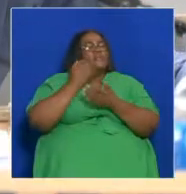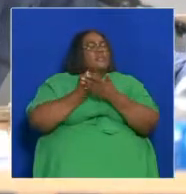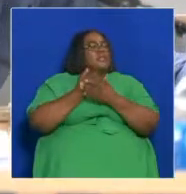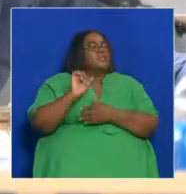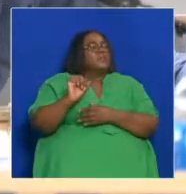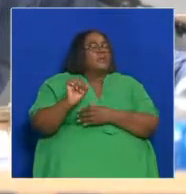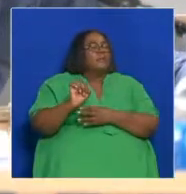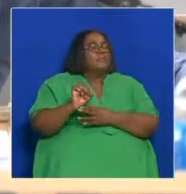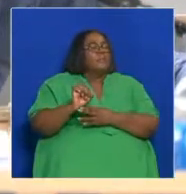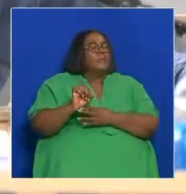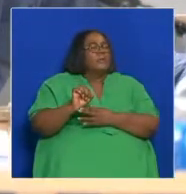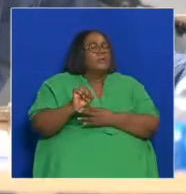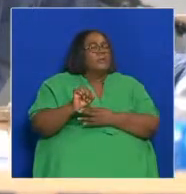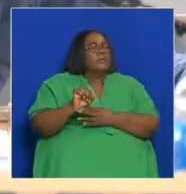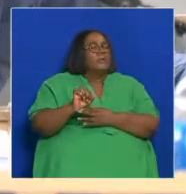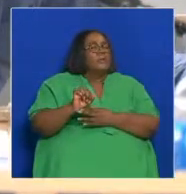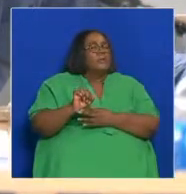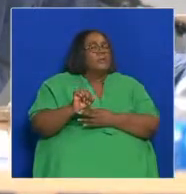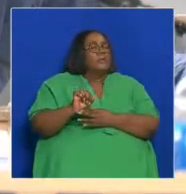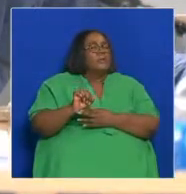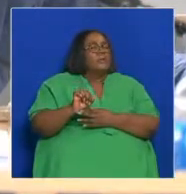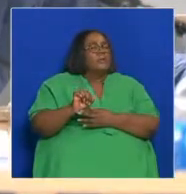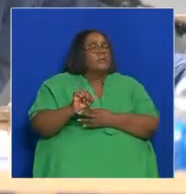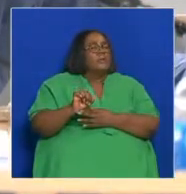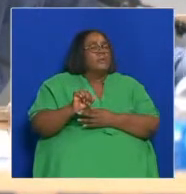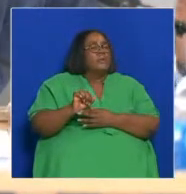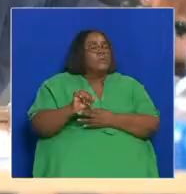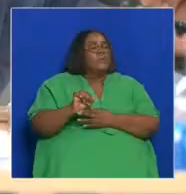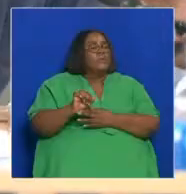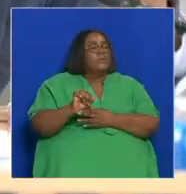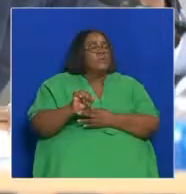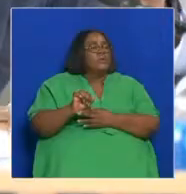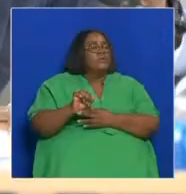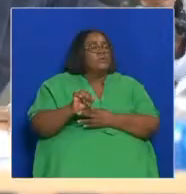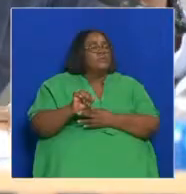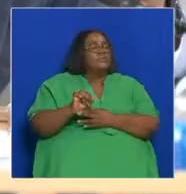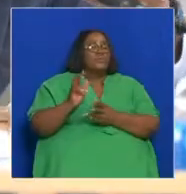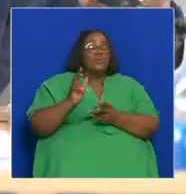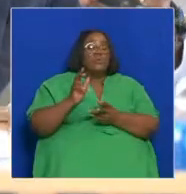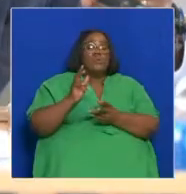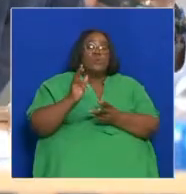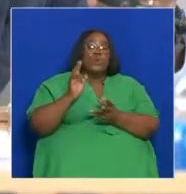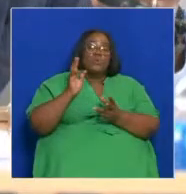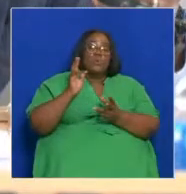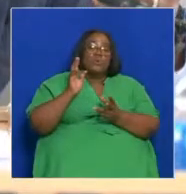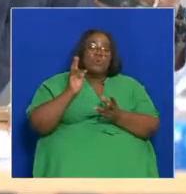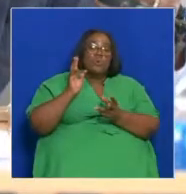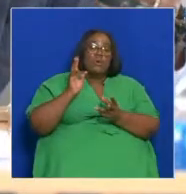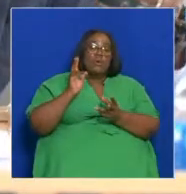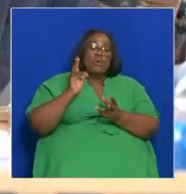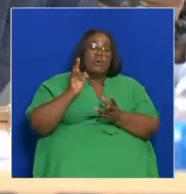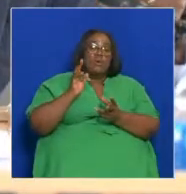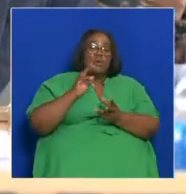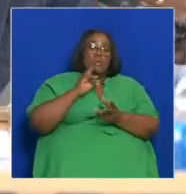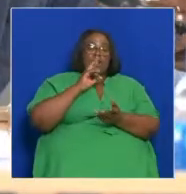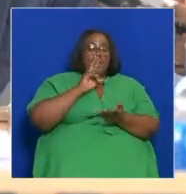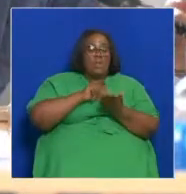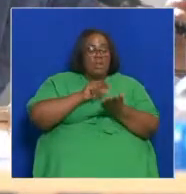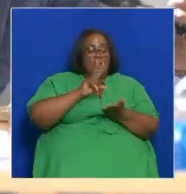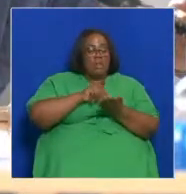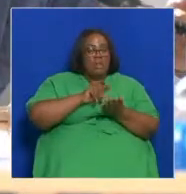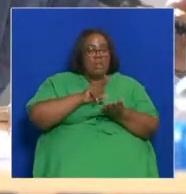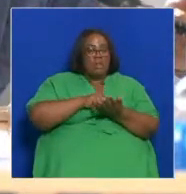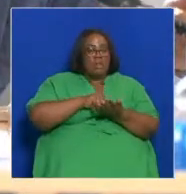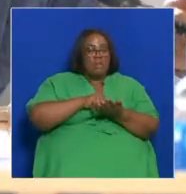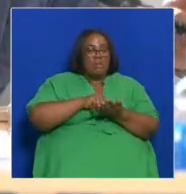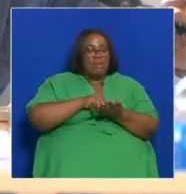the transcript will bear that out. But they said the Section 27 affidavit becomes